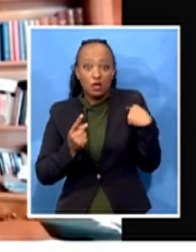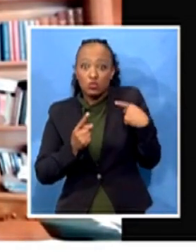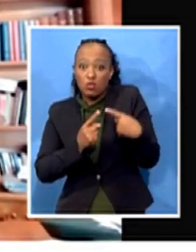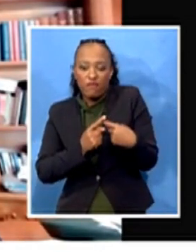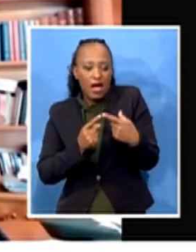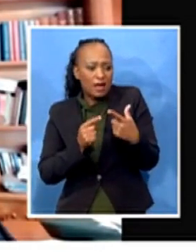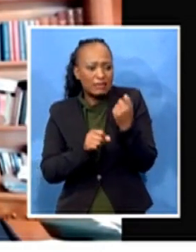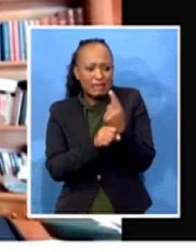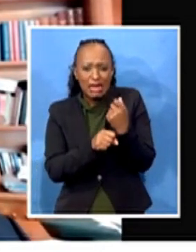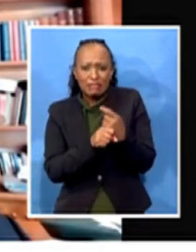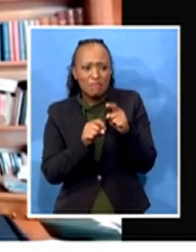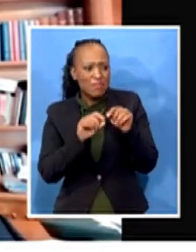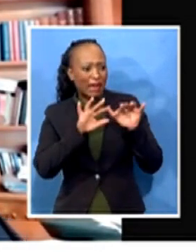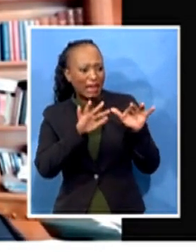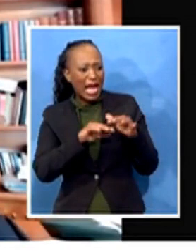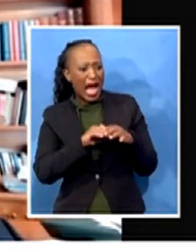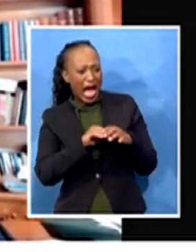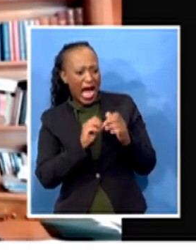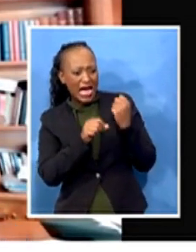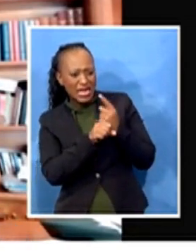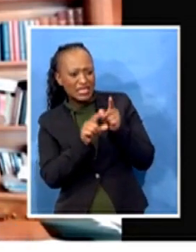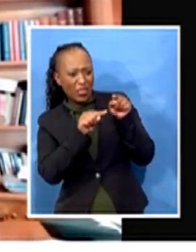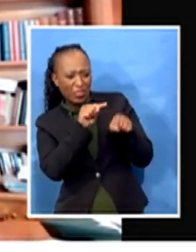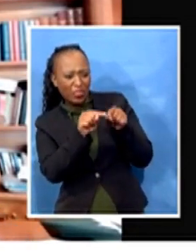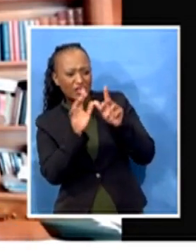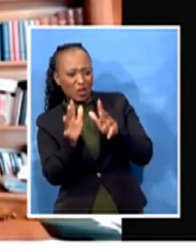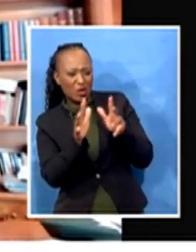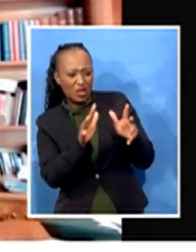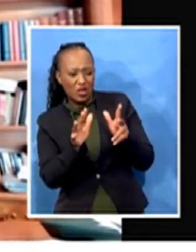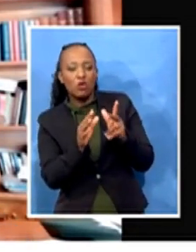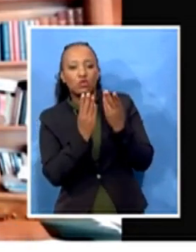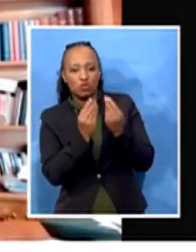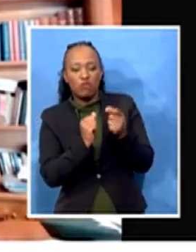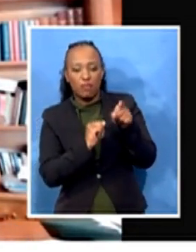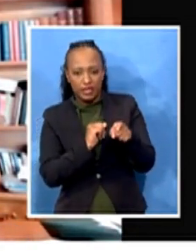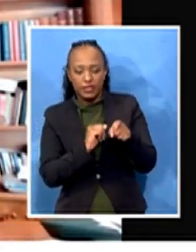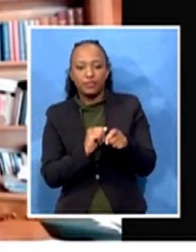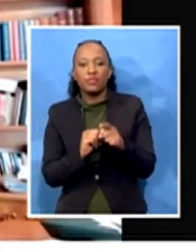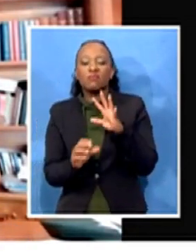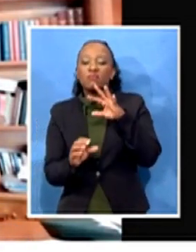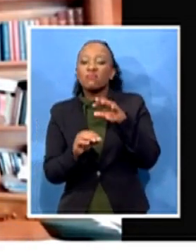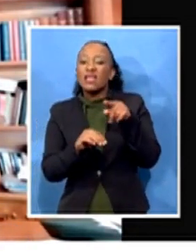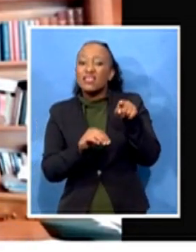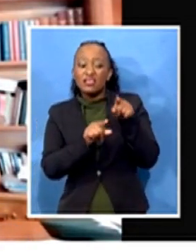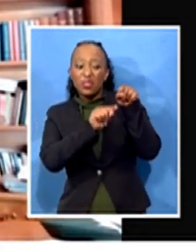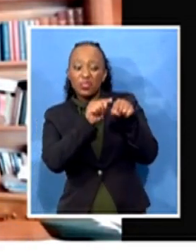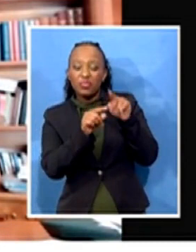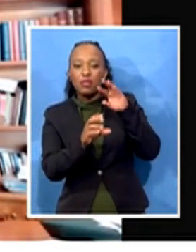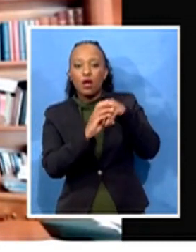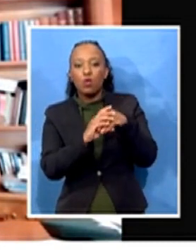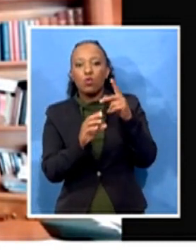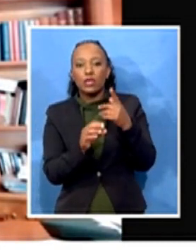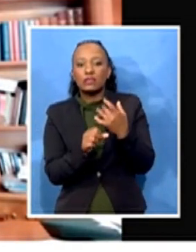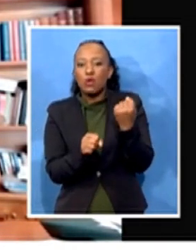These include the issue of labor relations and allegations of exploitation of workers,